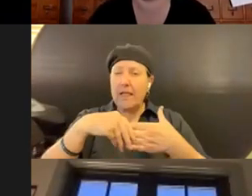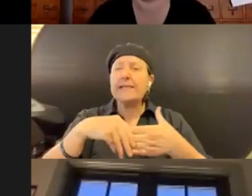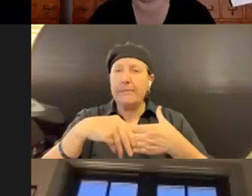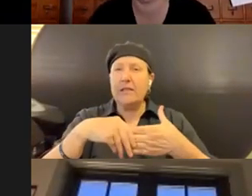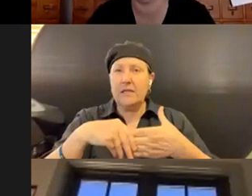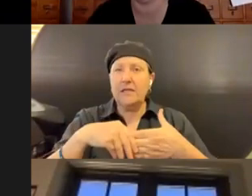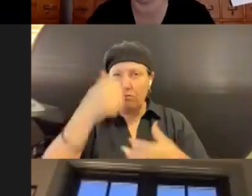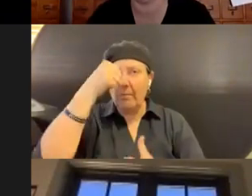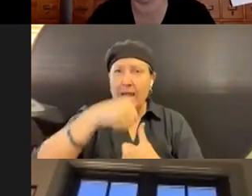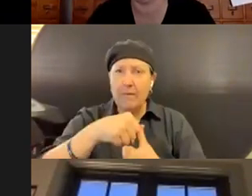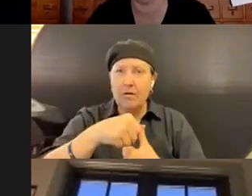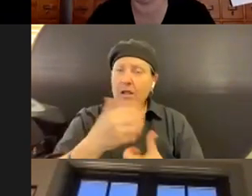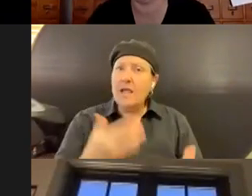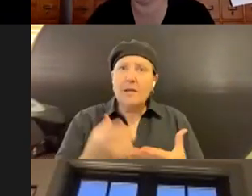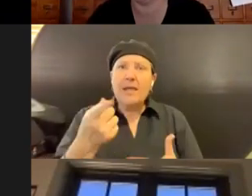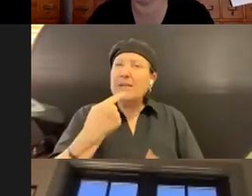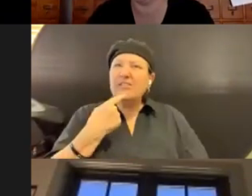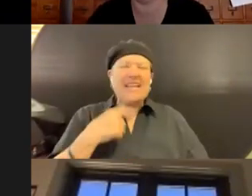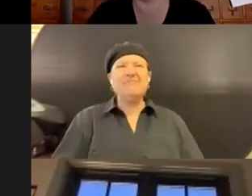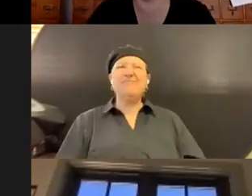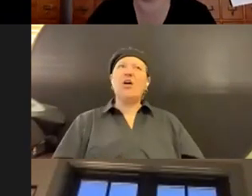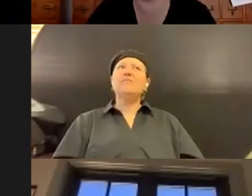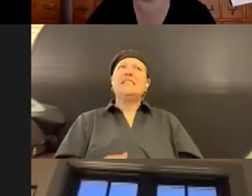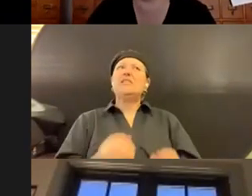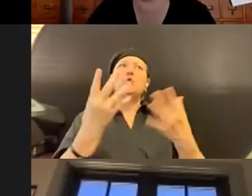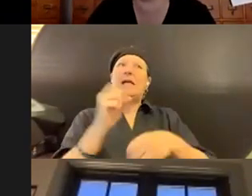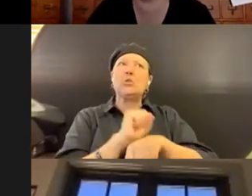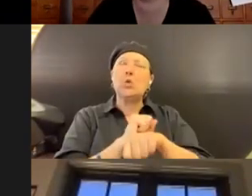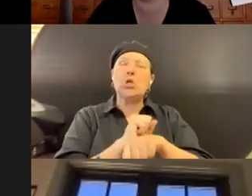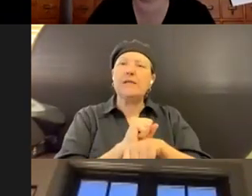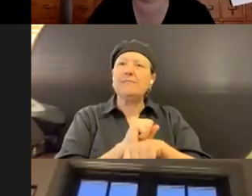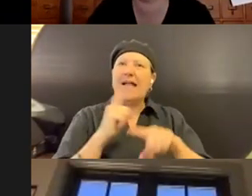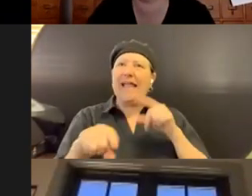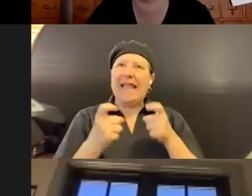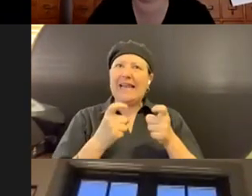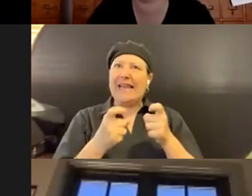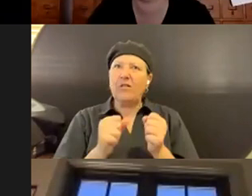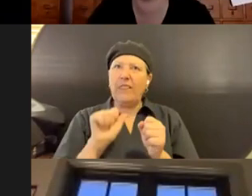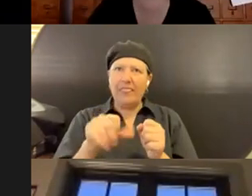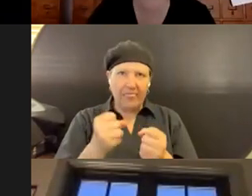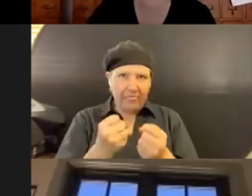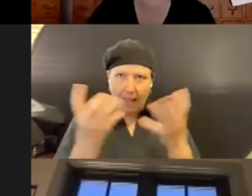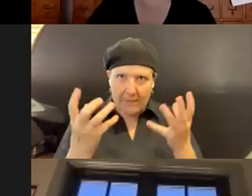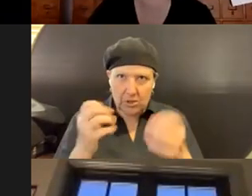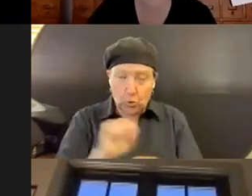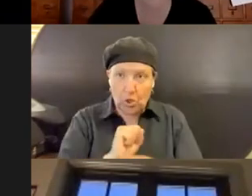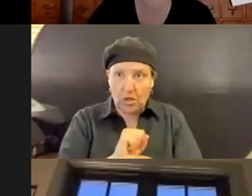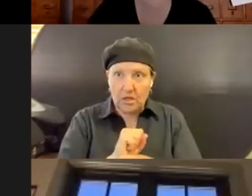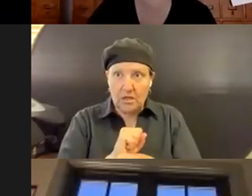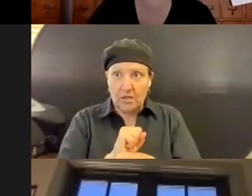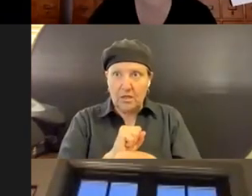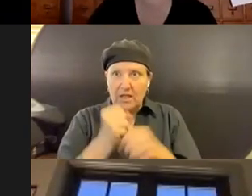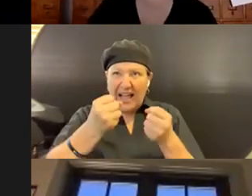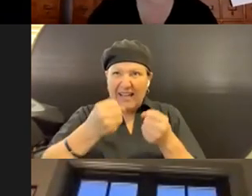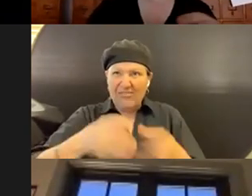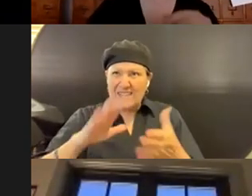so you may be the person who says, yeah, that seems like a lot. I don't know if I can handle that much. Although I seem to have lost the document.